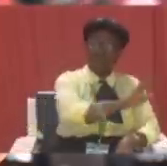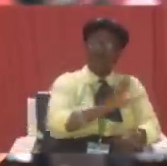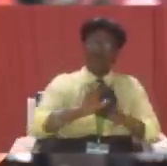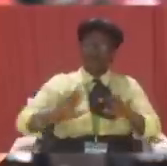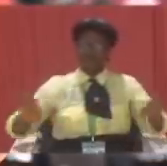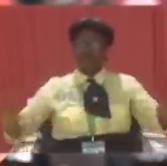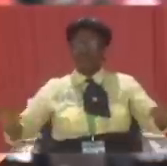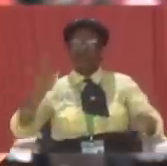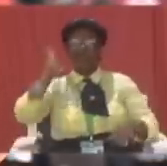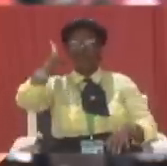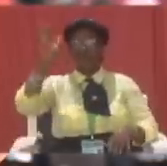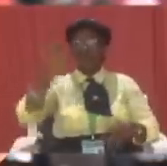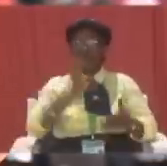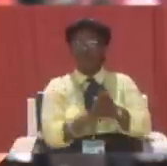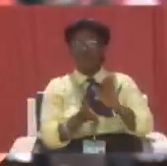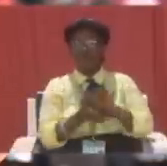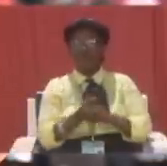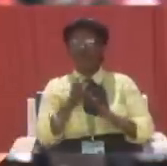wonders.